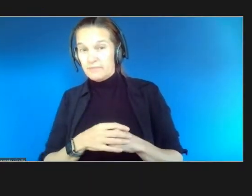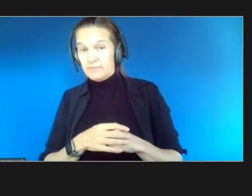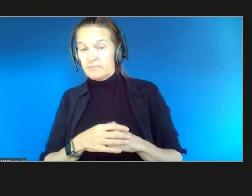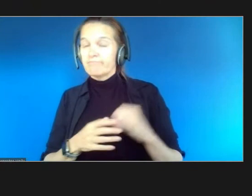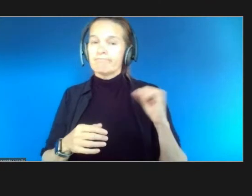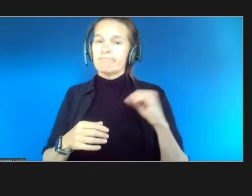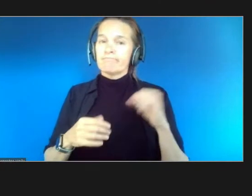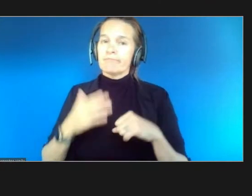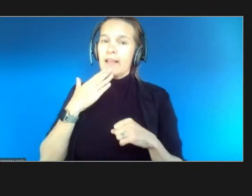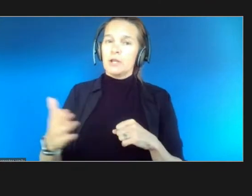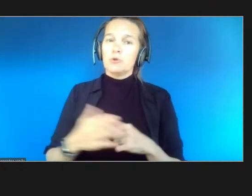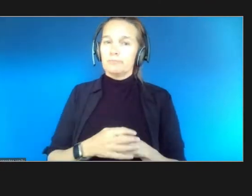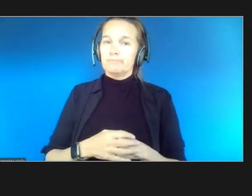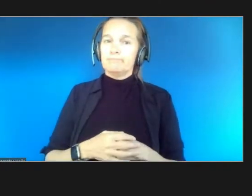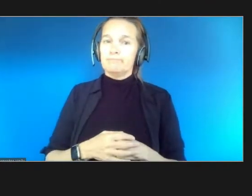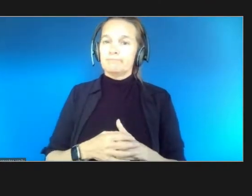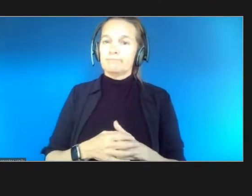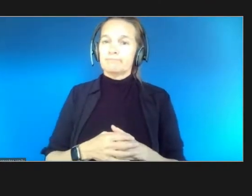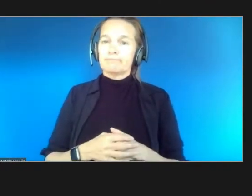Yes, thank you.